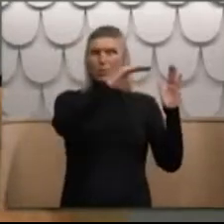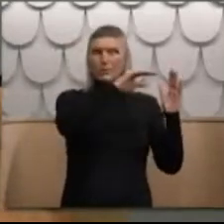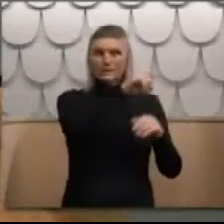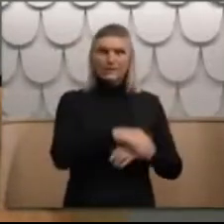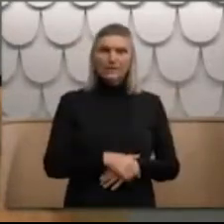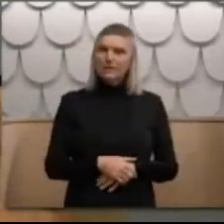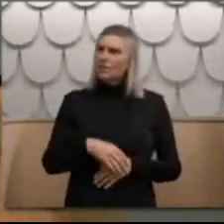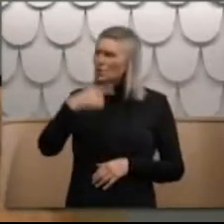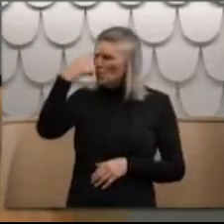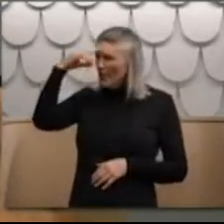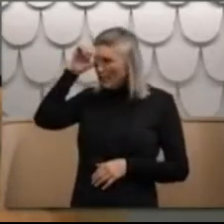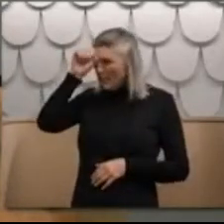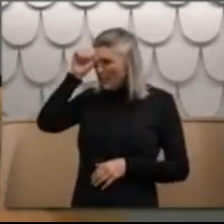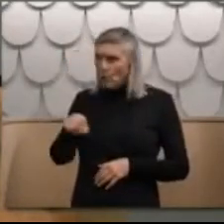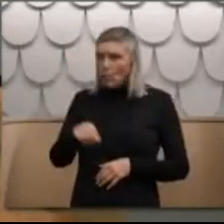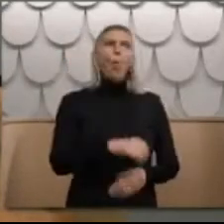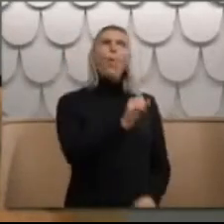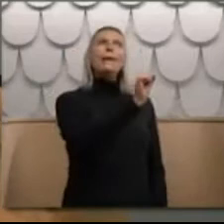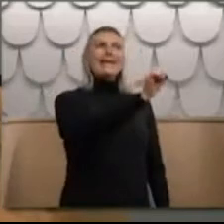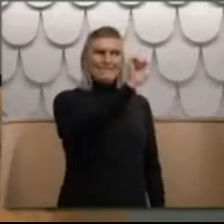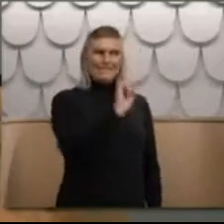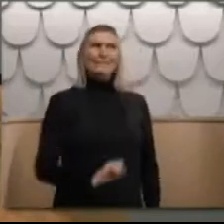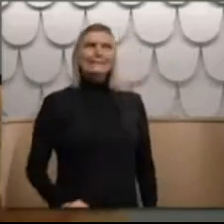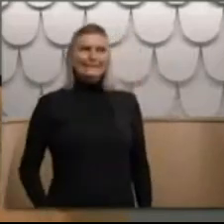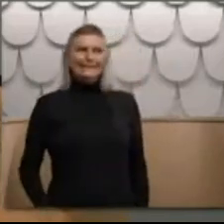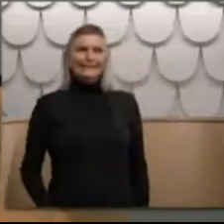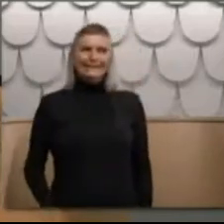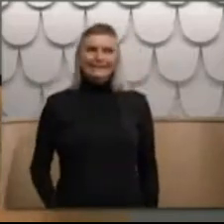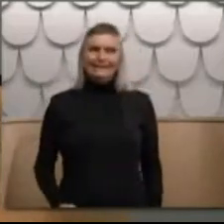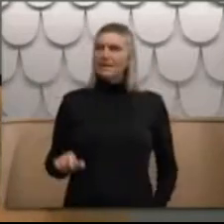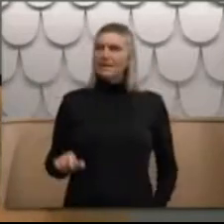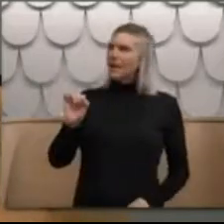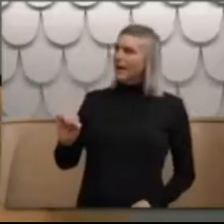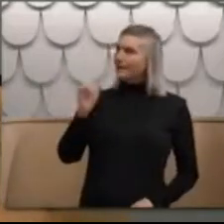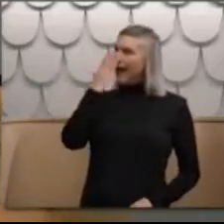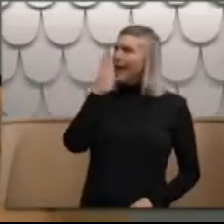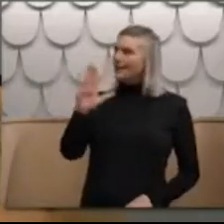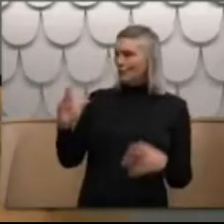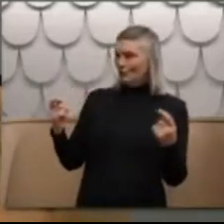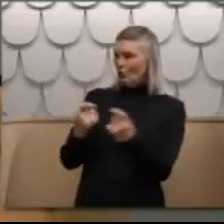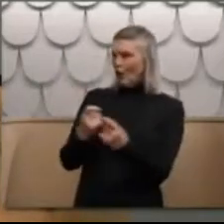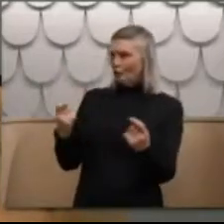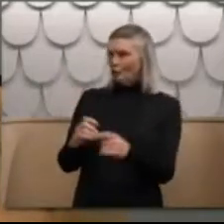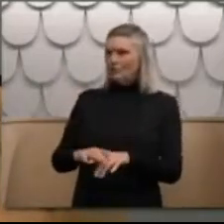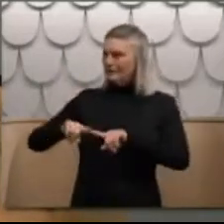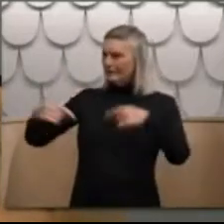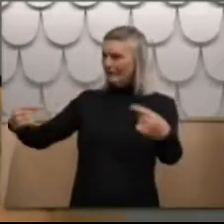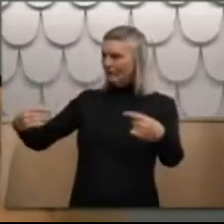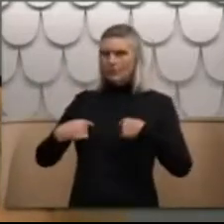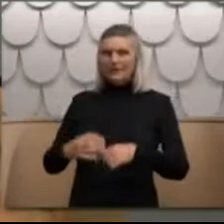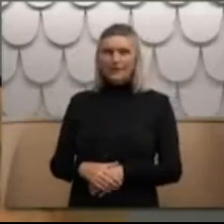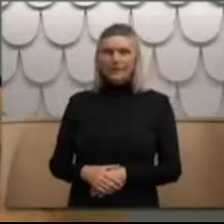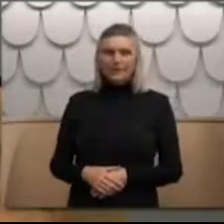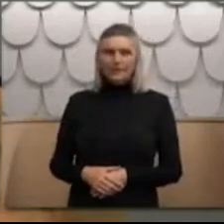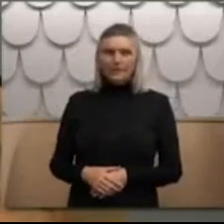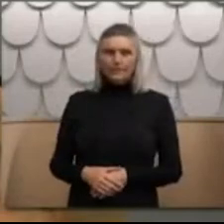Pretty high up. Do you think he remembered you, Donald? Yeah, he did. But he had a different attitude then. I think I was old enough to give